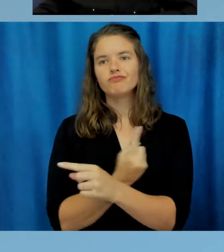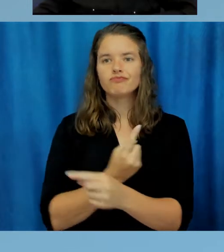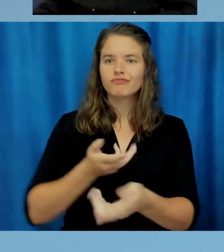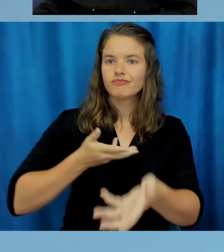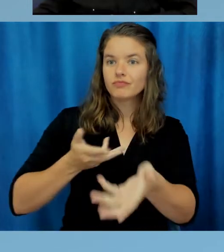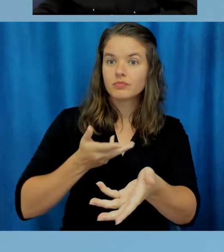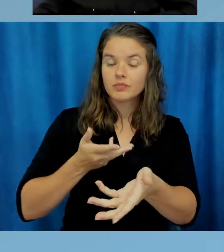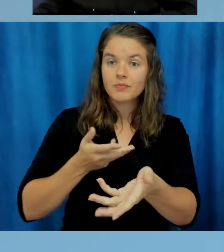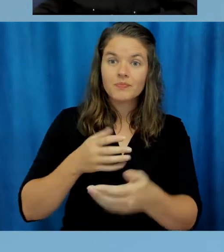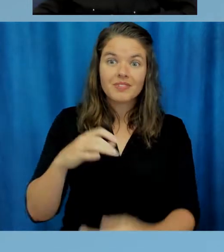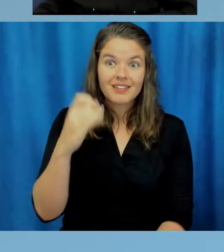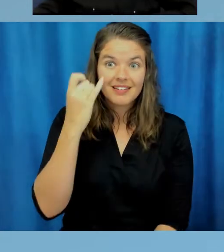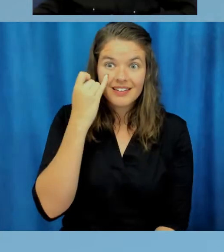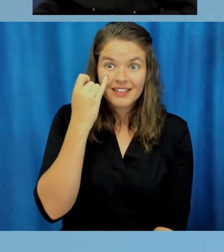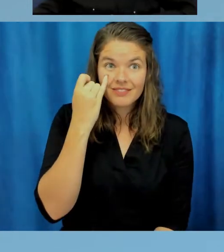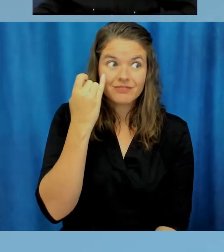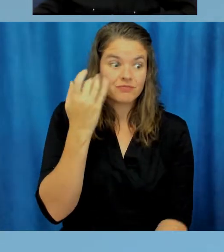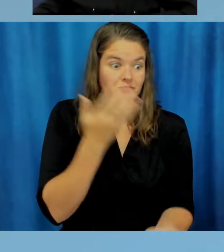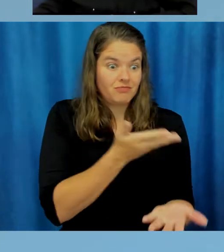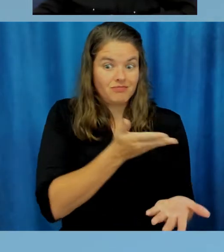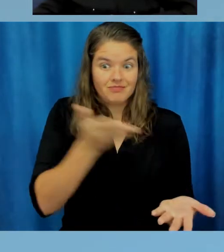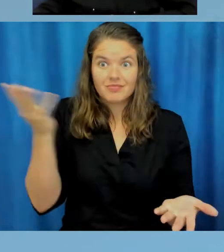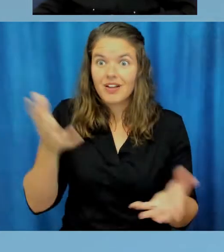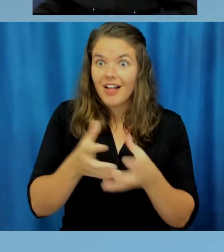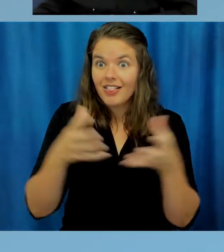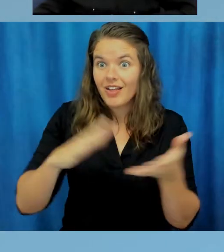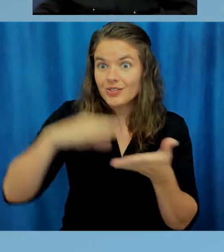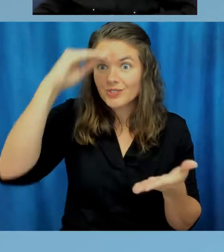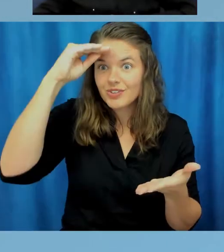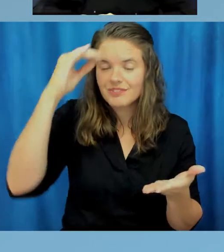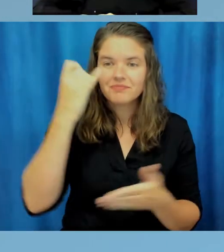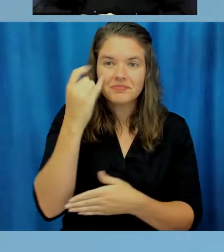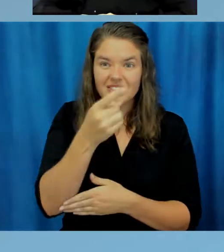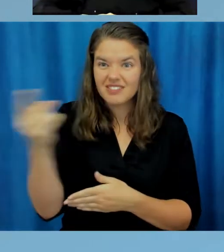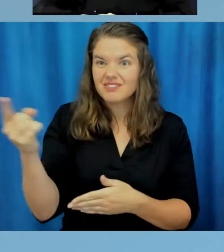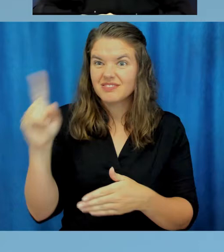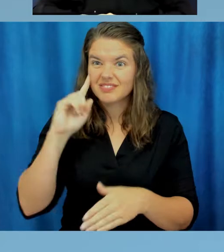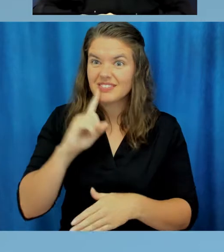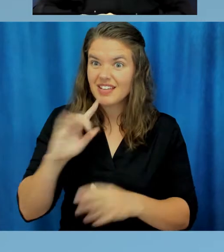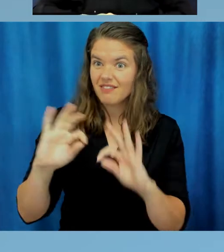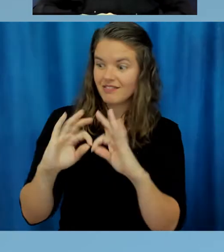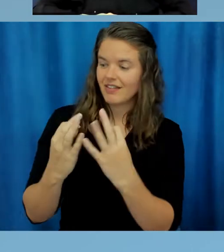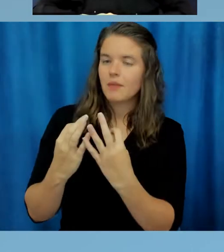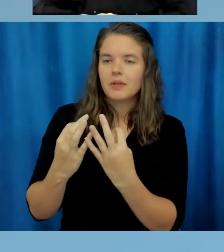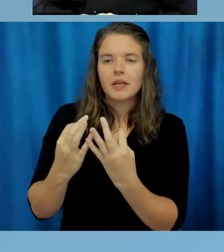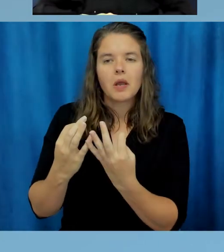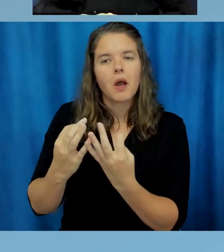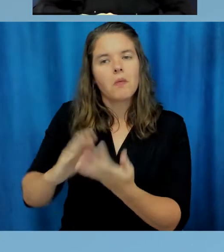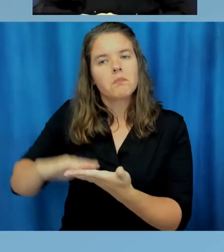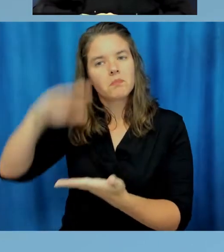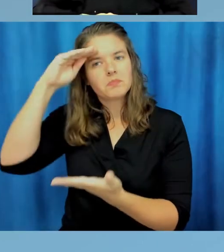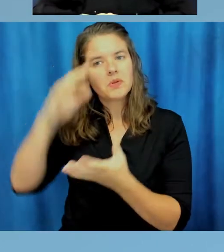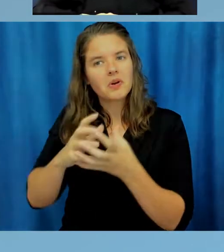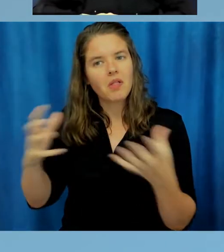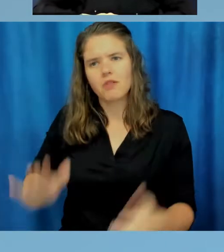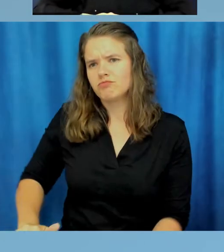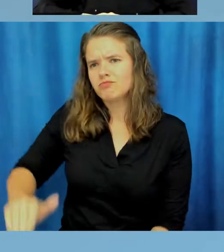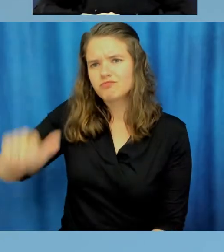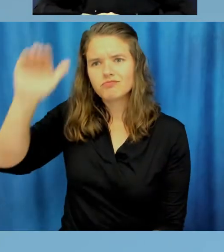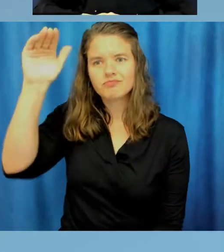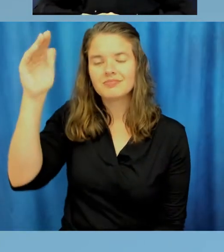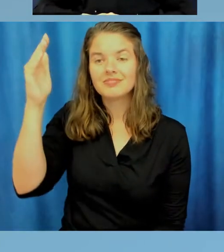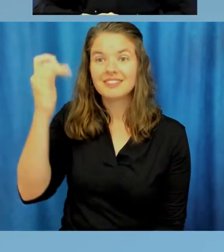family, you're privy to all of that just by your upbringing. If you weren't born into the deaf community,